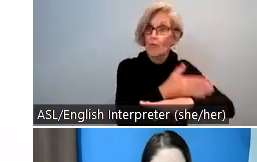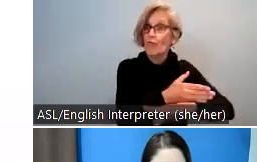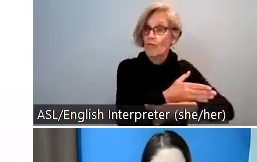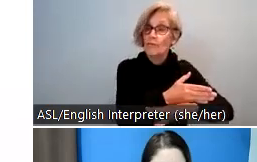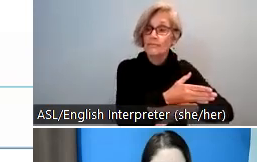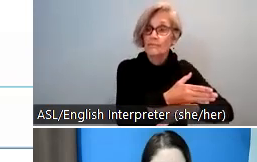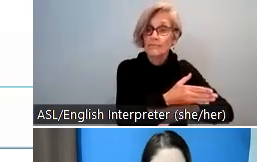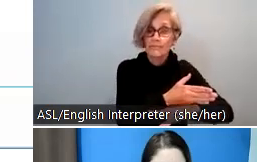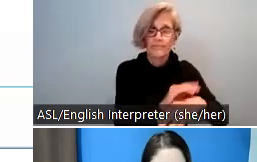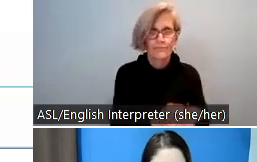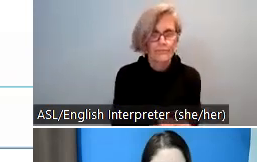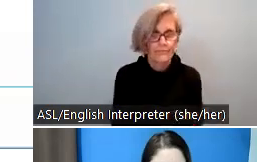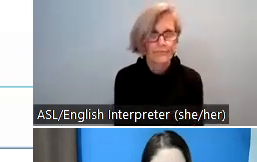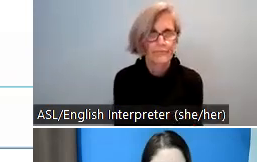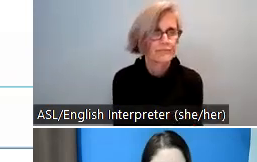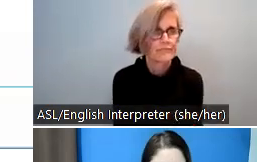those regards.